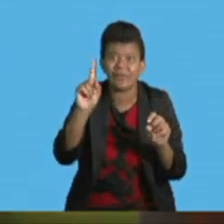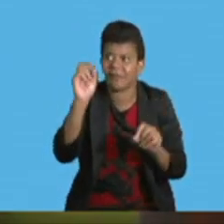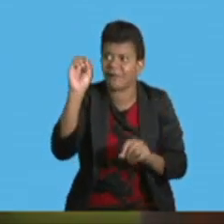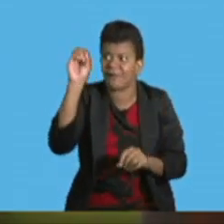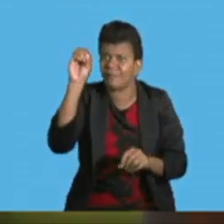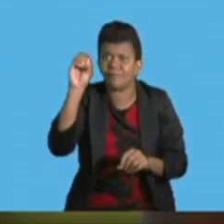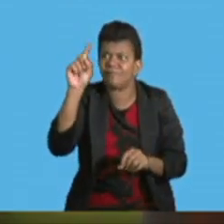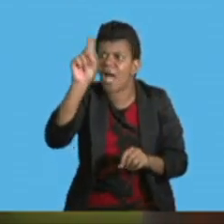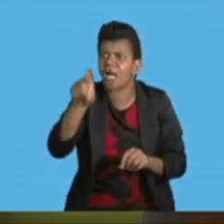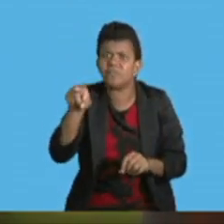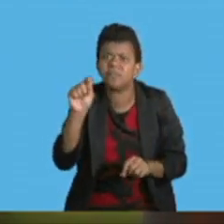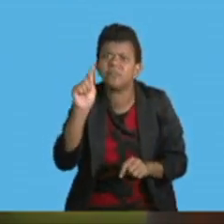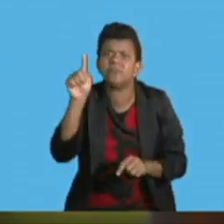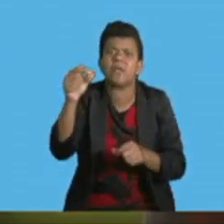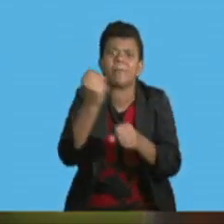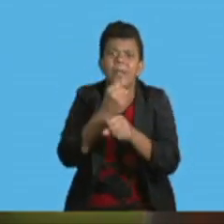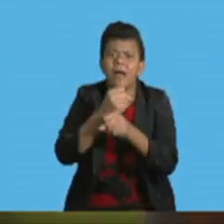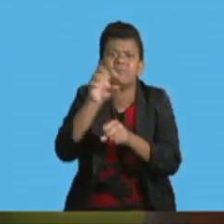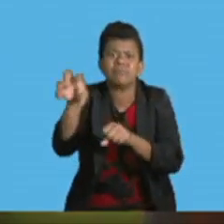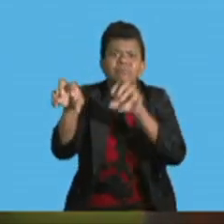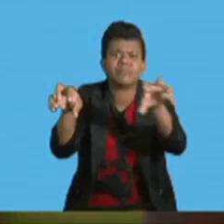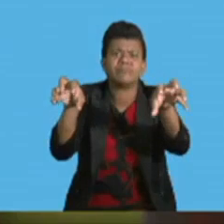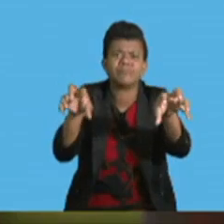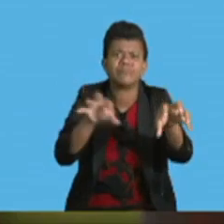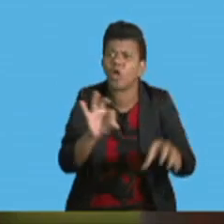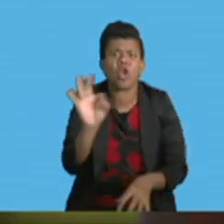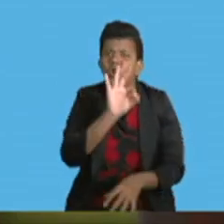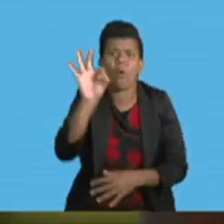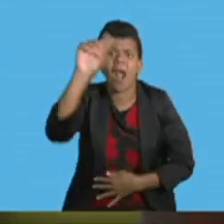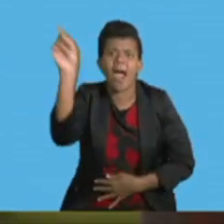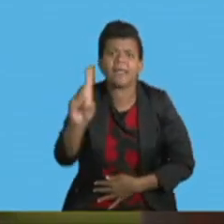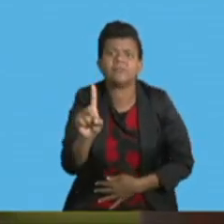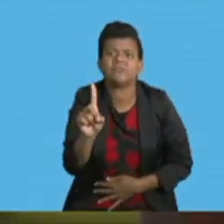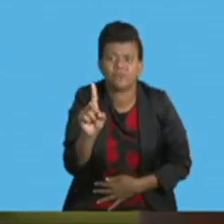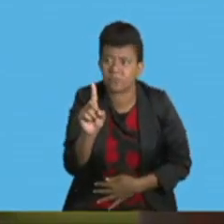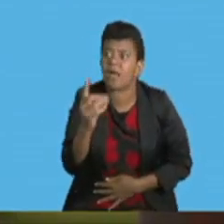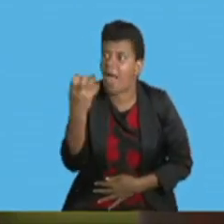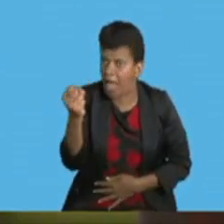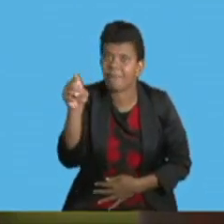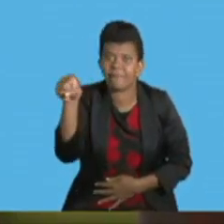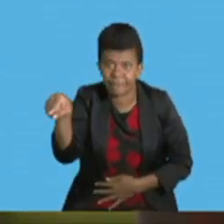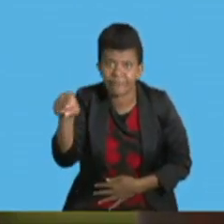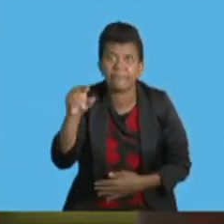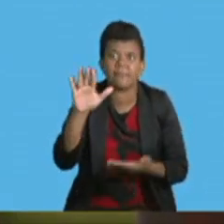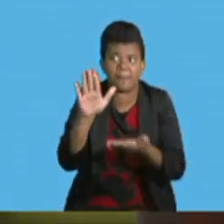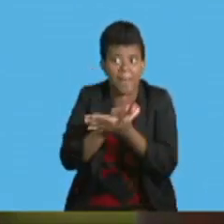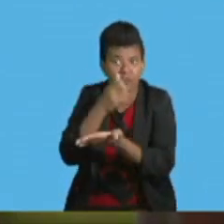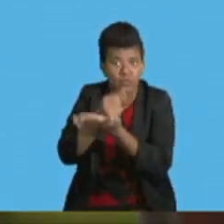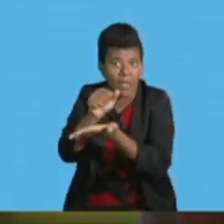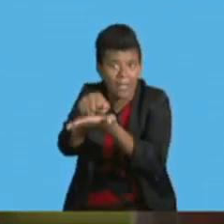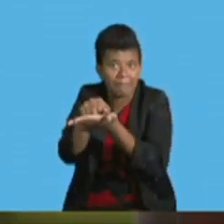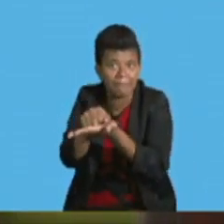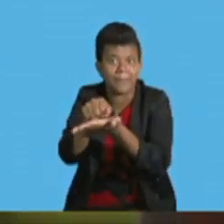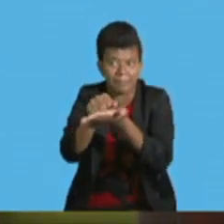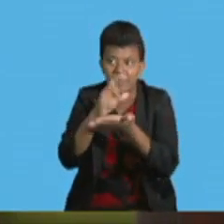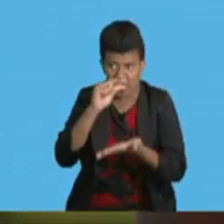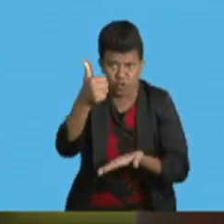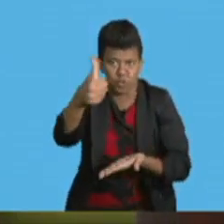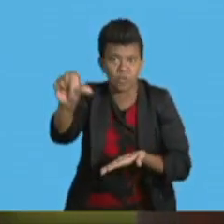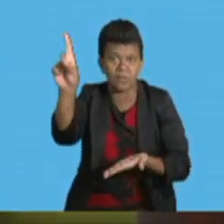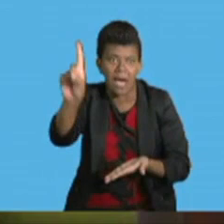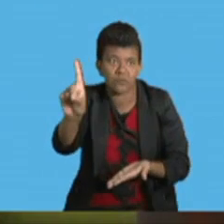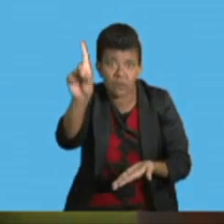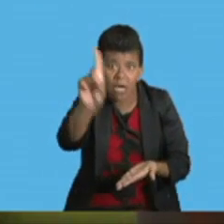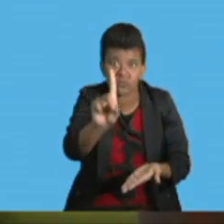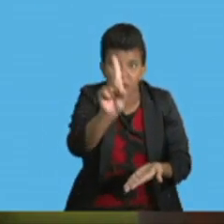we did not have much electricity before, but making sure that that electricity is renewable electricity. So we want to increase electrification